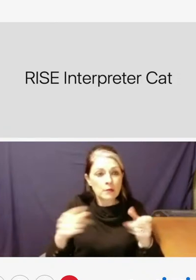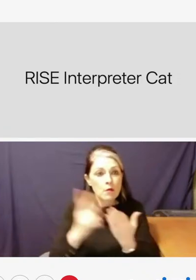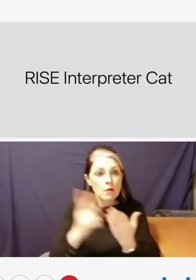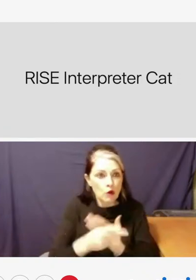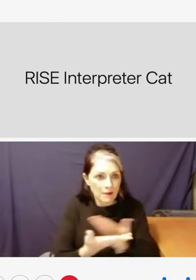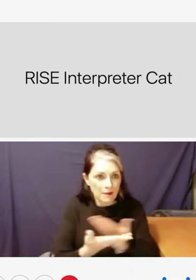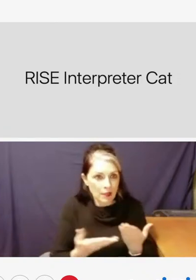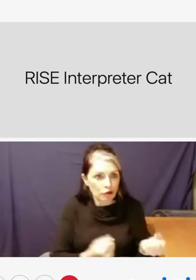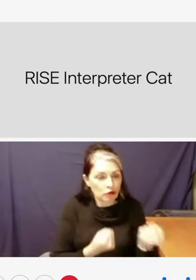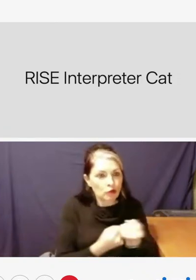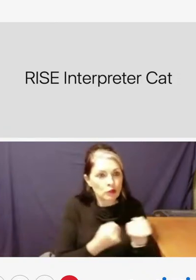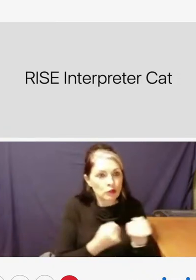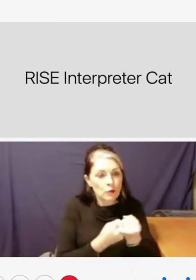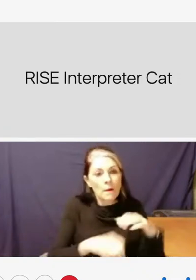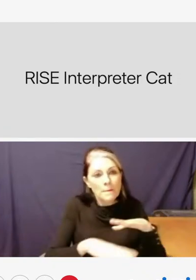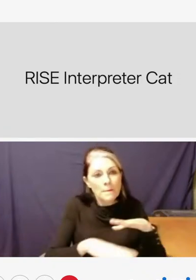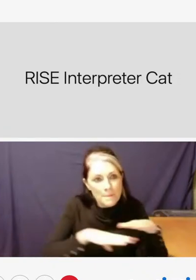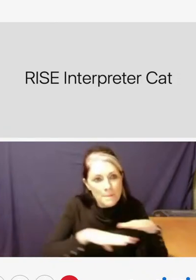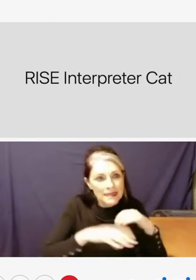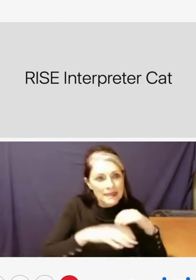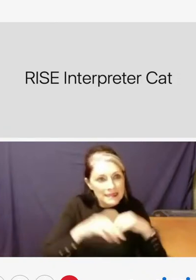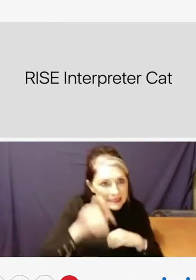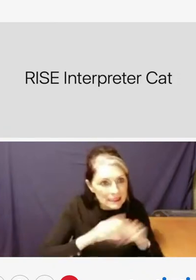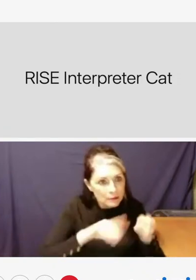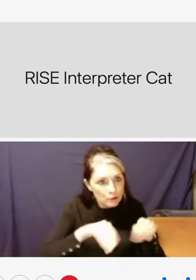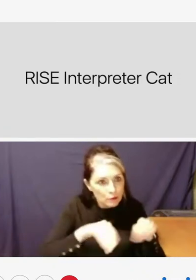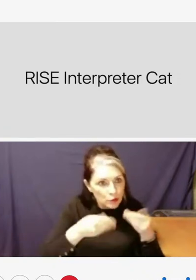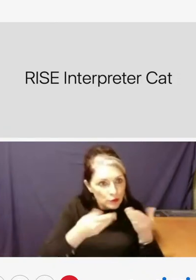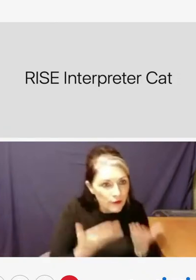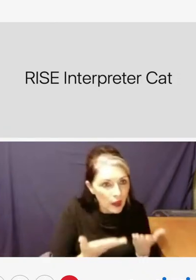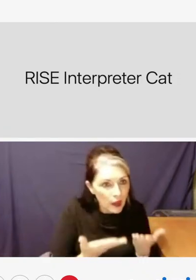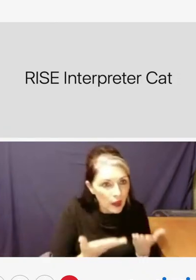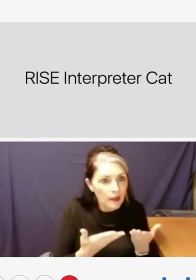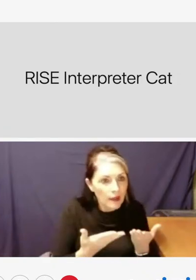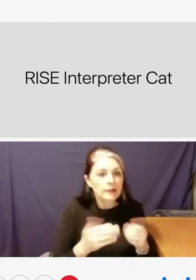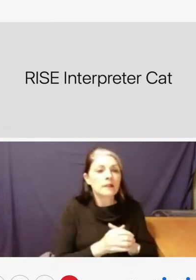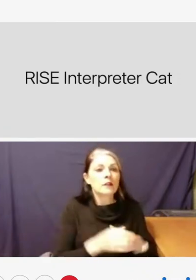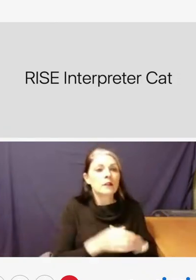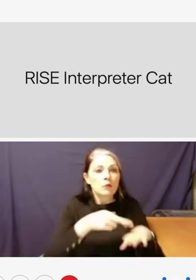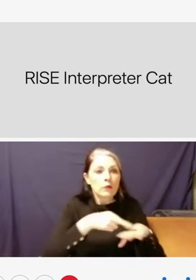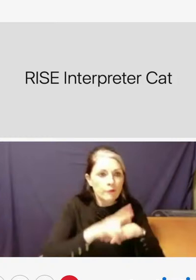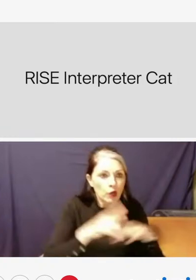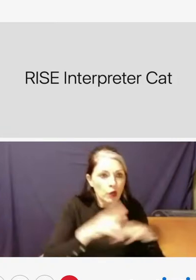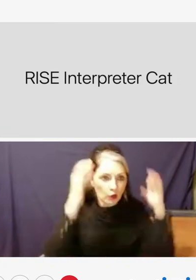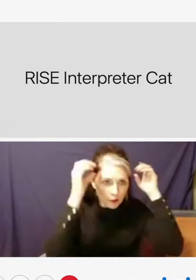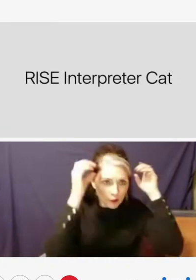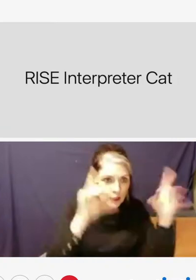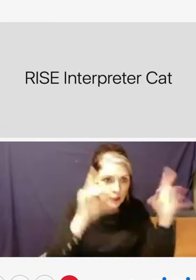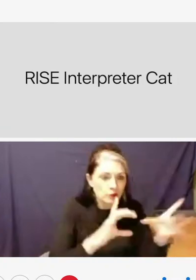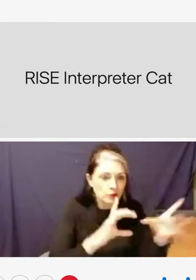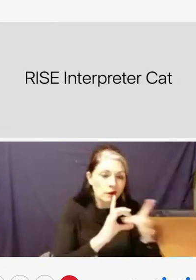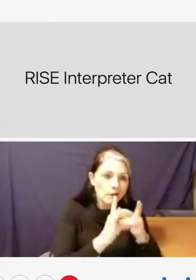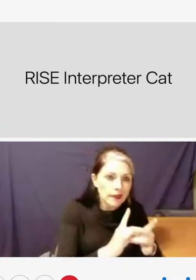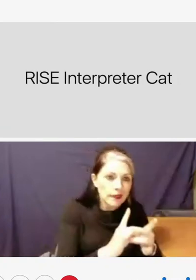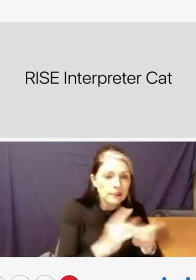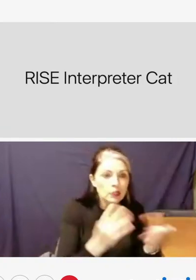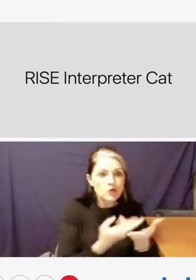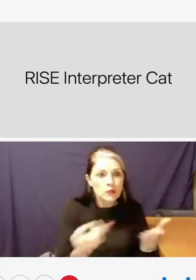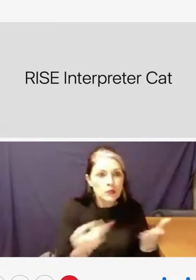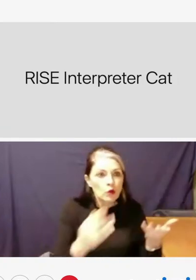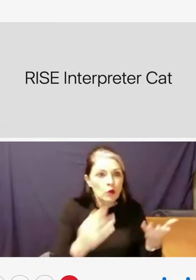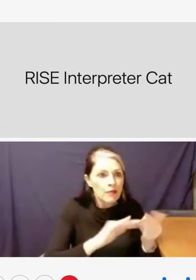families from providing linkage and referral to Ed education to connecting to resources in our community uh or from